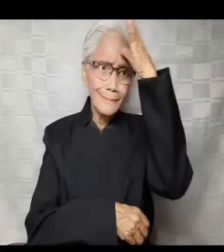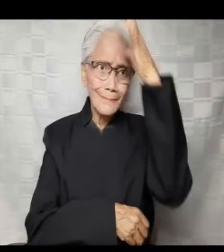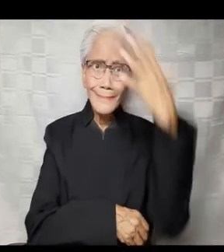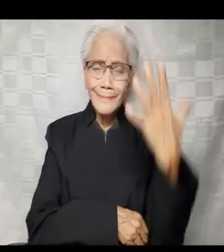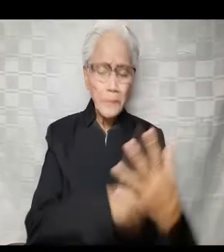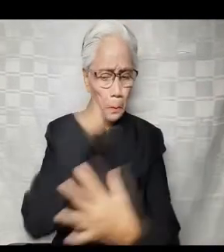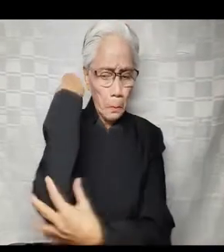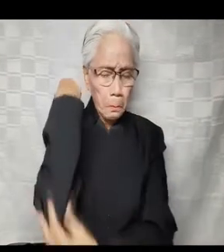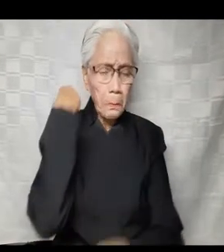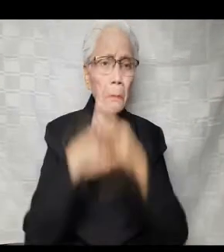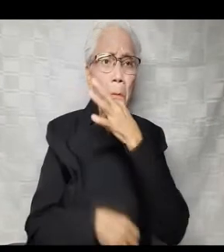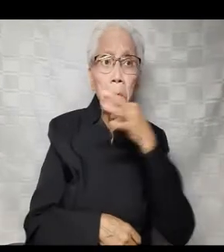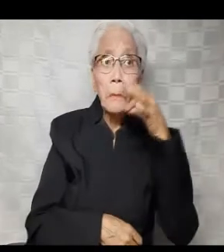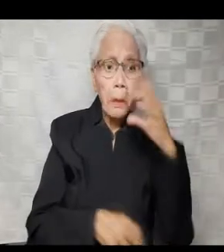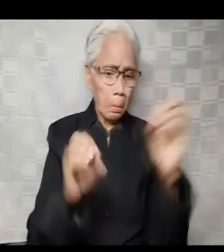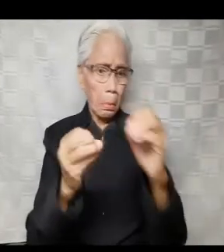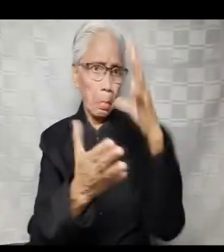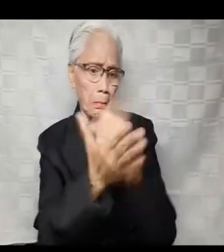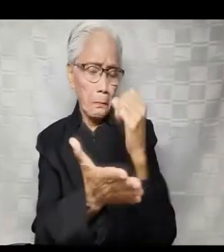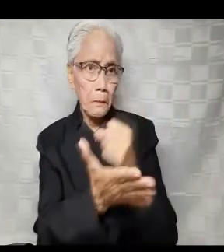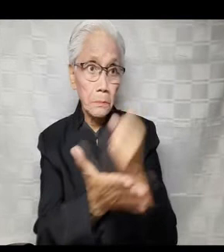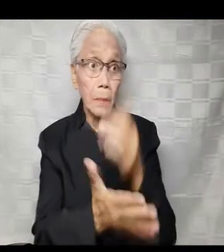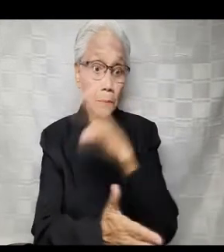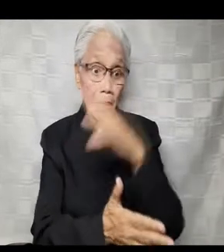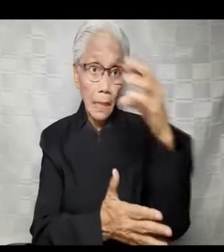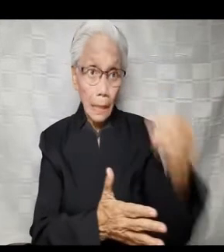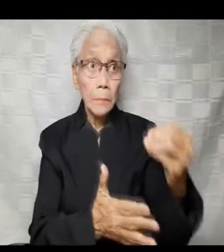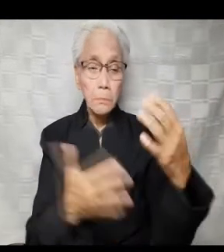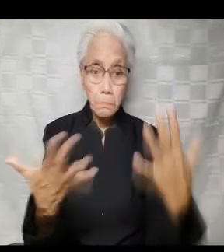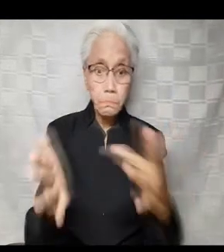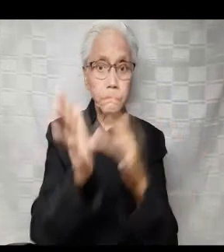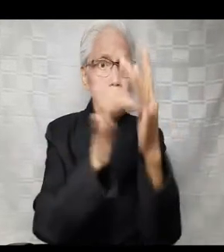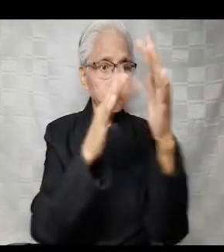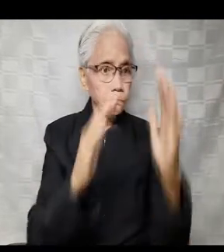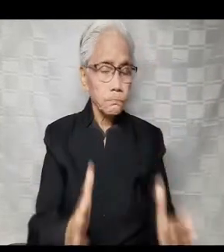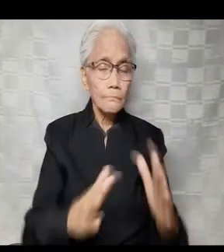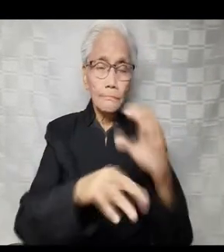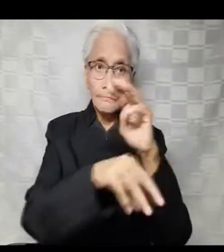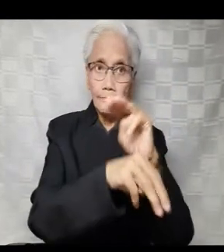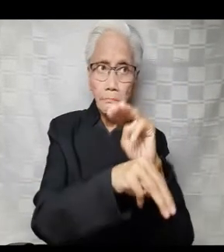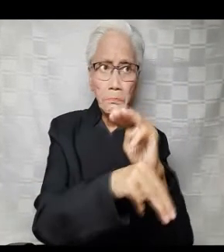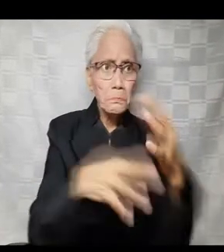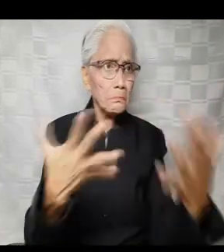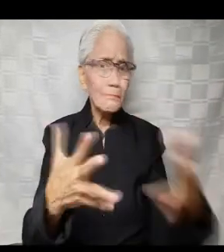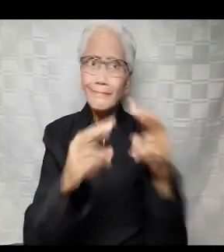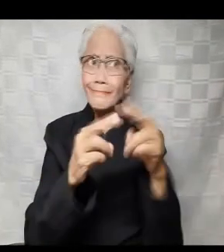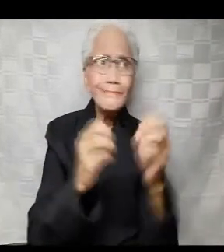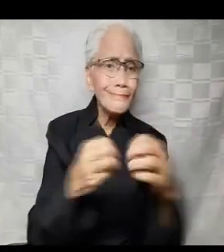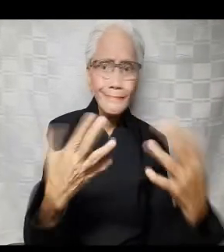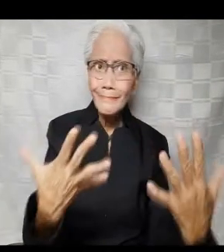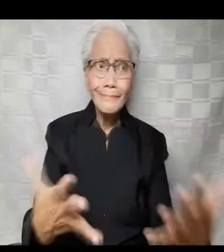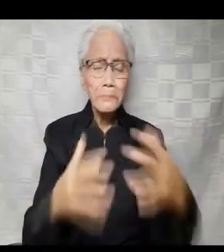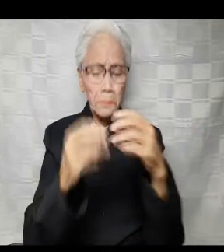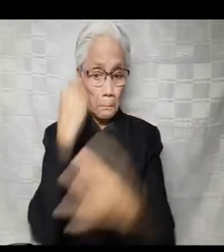father was a poor farmer and an unsalaried Baptist minister. Although raised in poverty, he would remain faithful